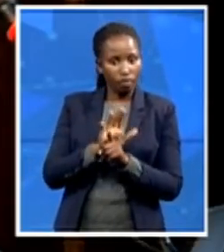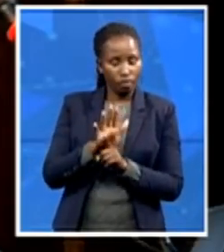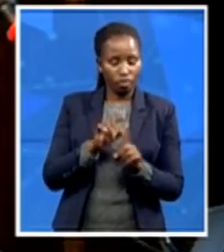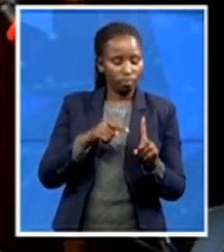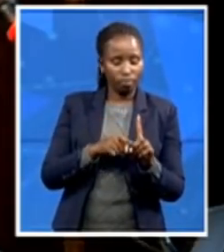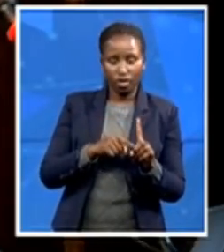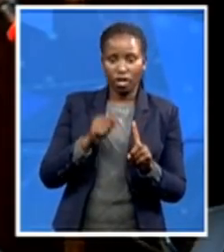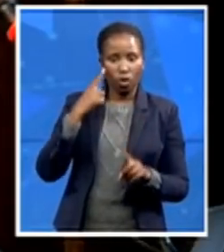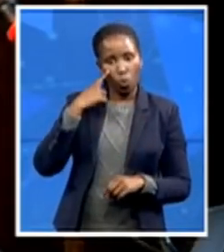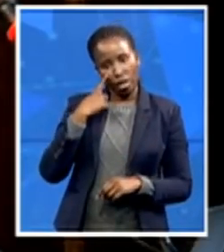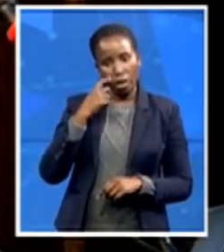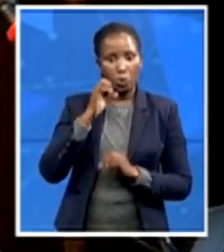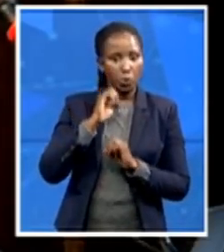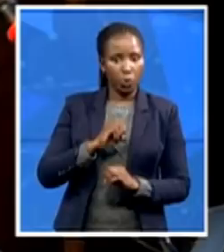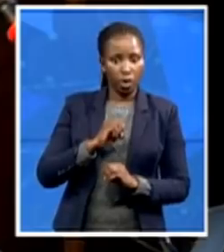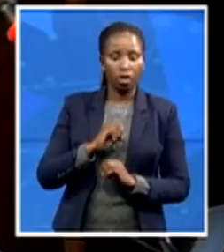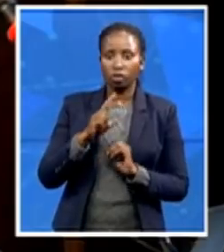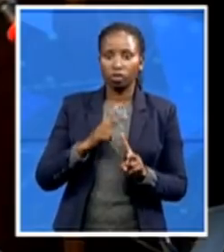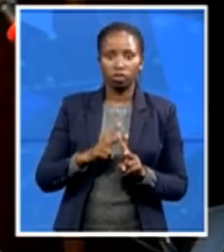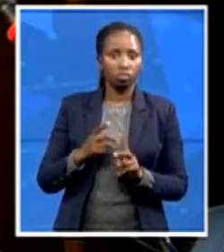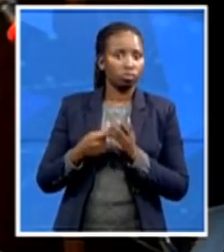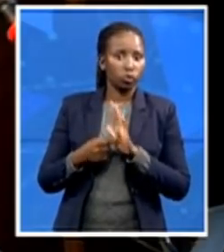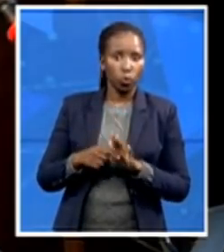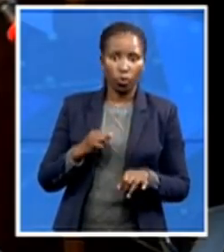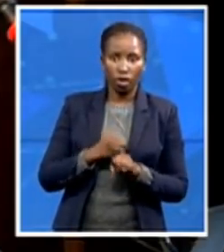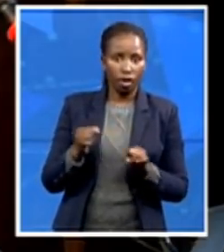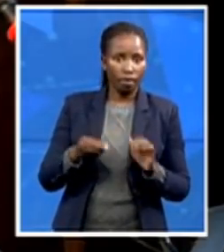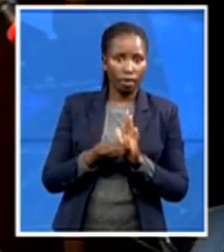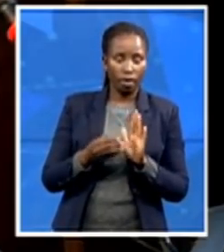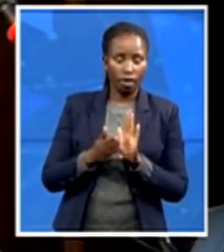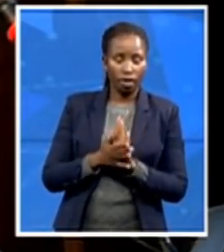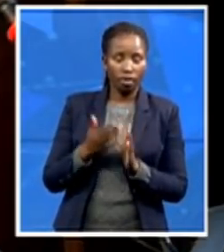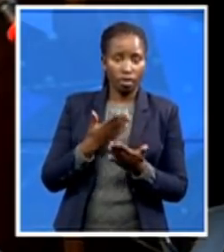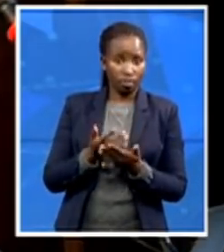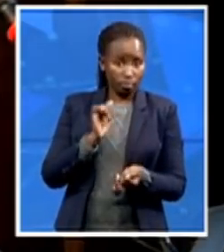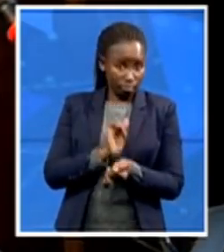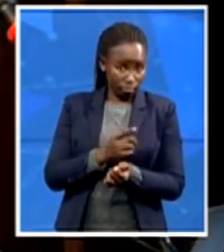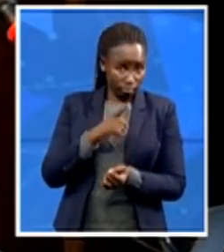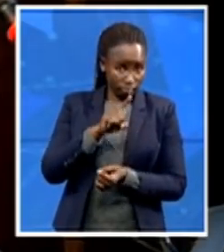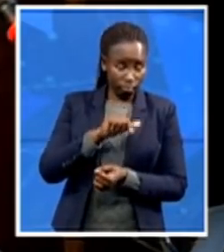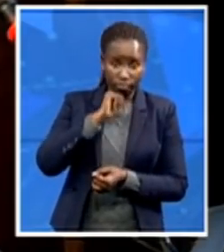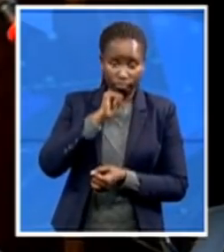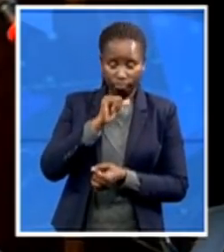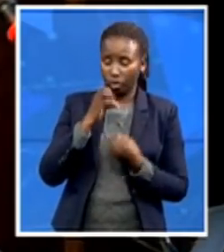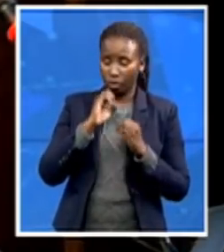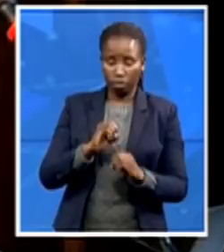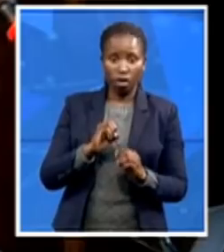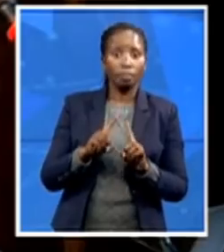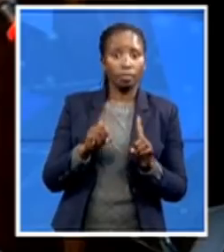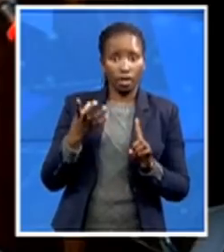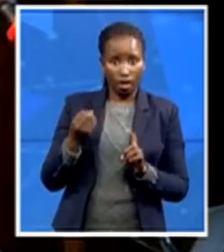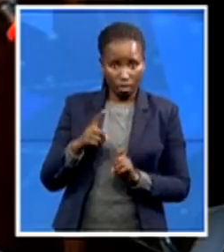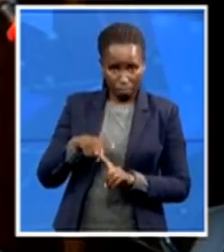to evade his pending arrest for this matter. Although he has a pending matter of a similar nature for which he is out on